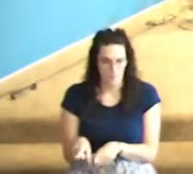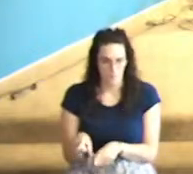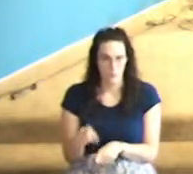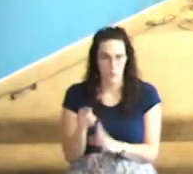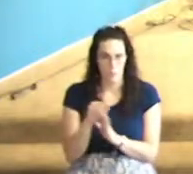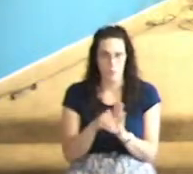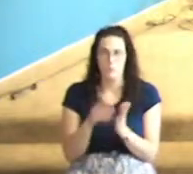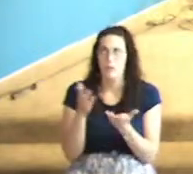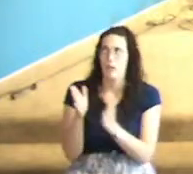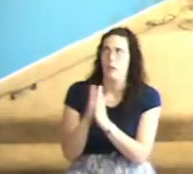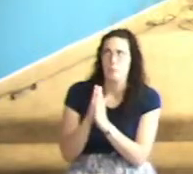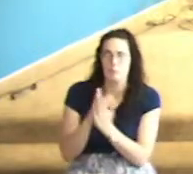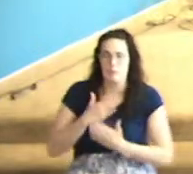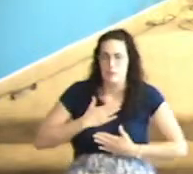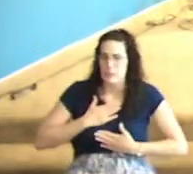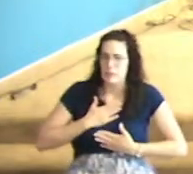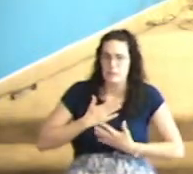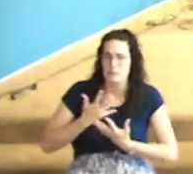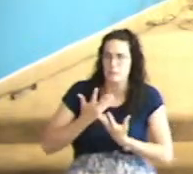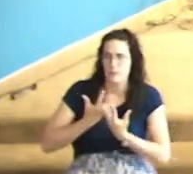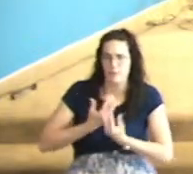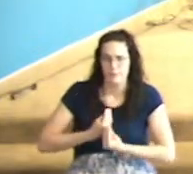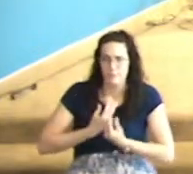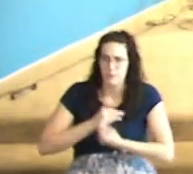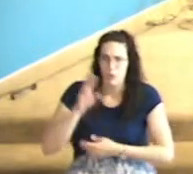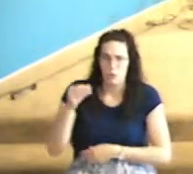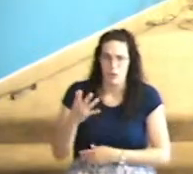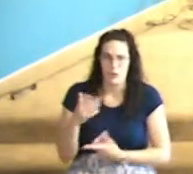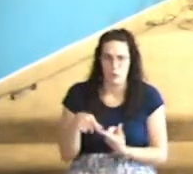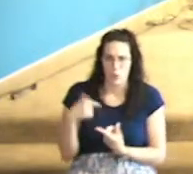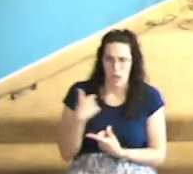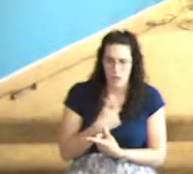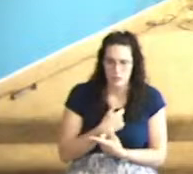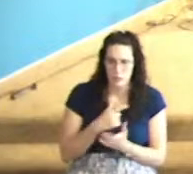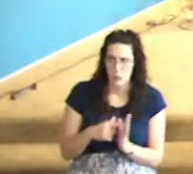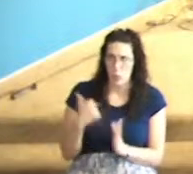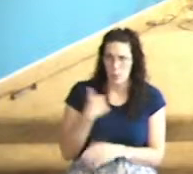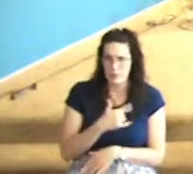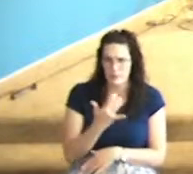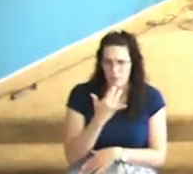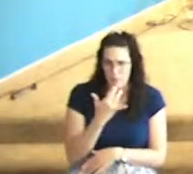Be gracious to us. Exodus 33,